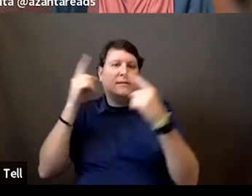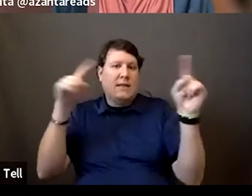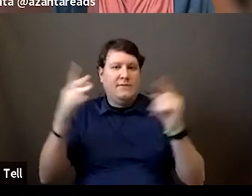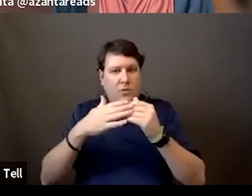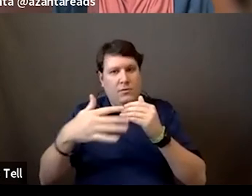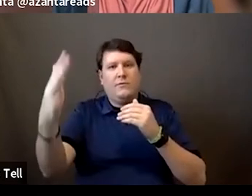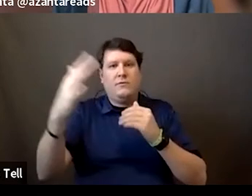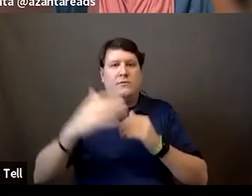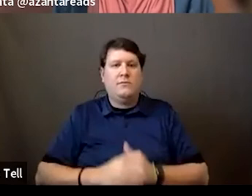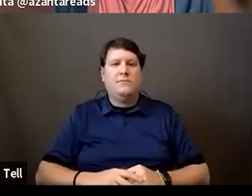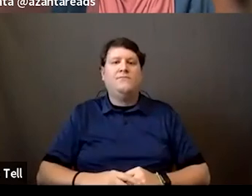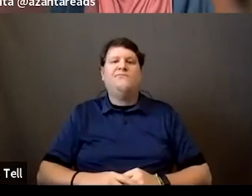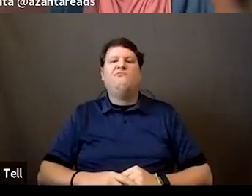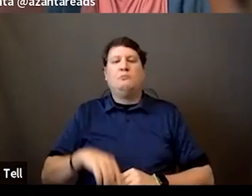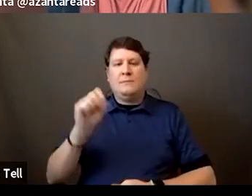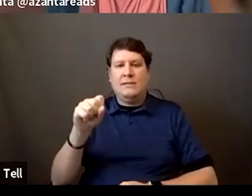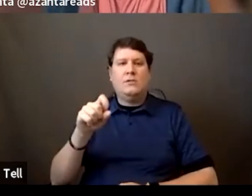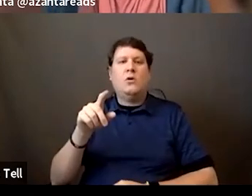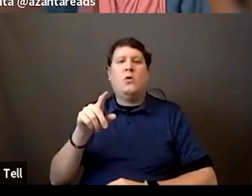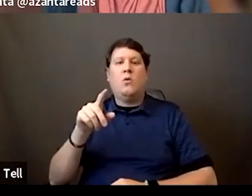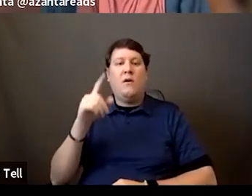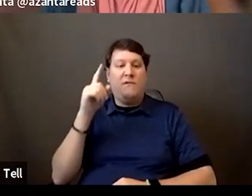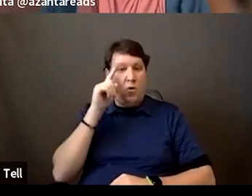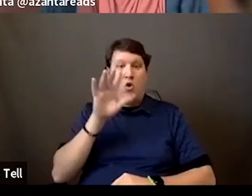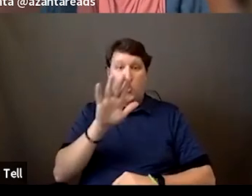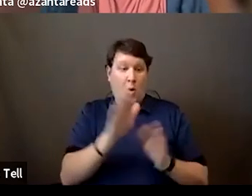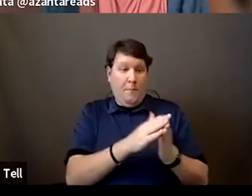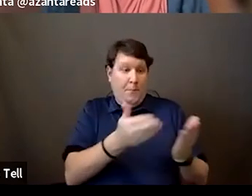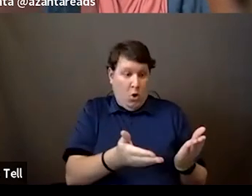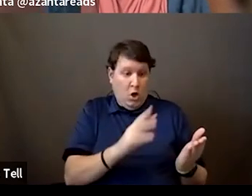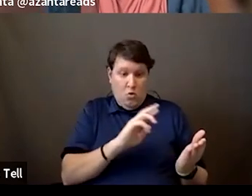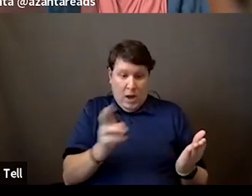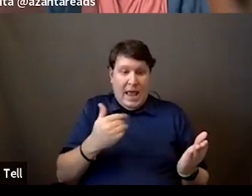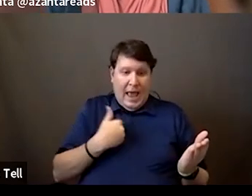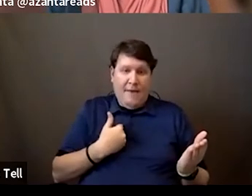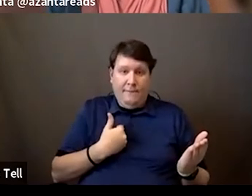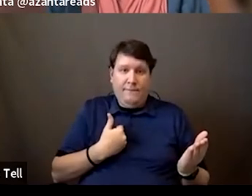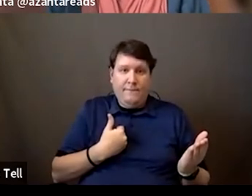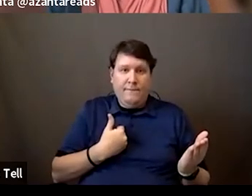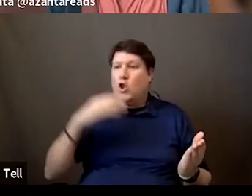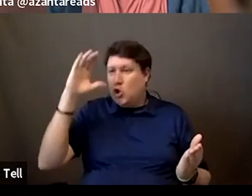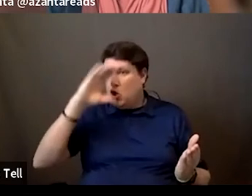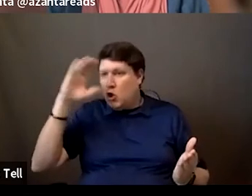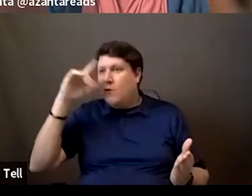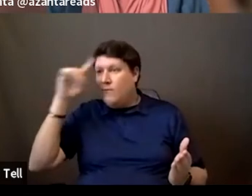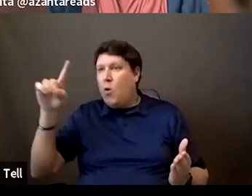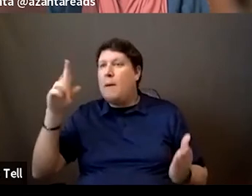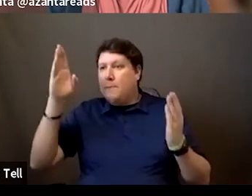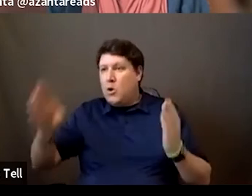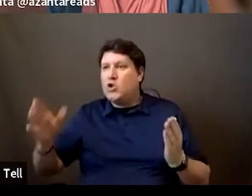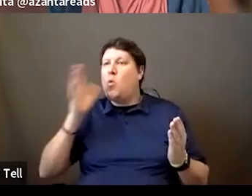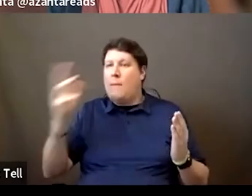So finding someone that will passionately advocate for your book is sometimes all you really need. It doesn't have to be a big campaign